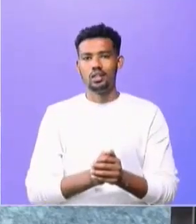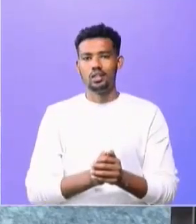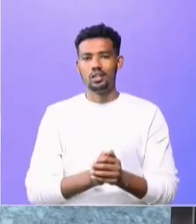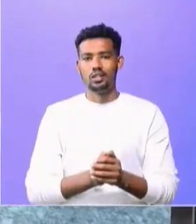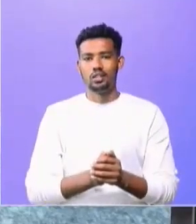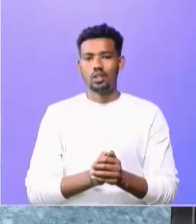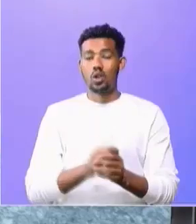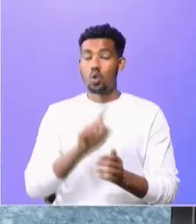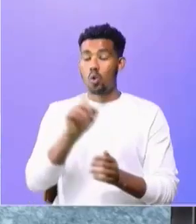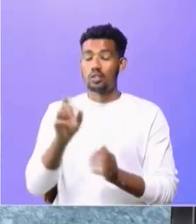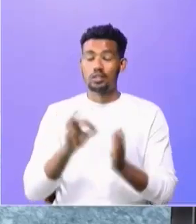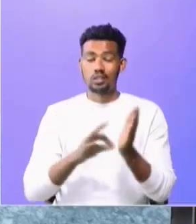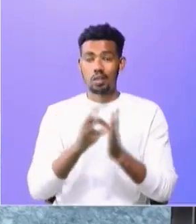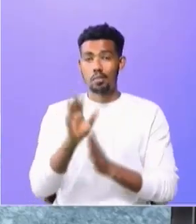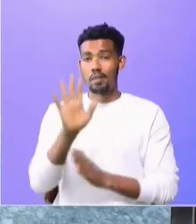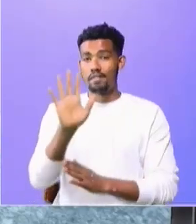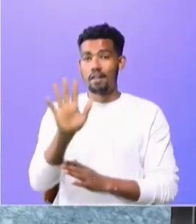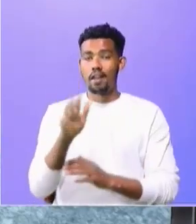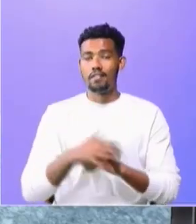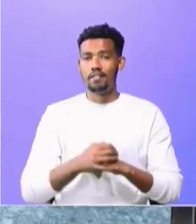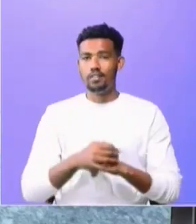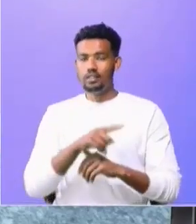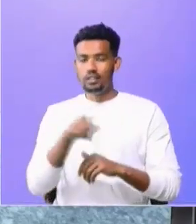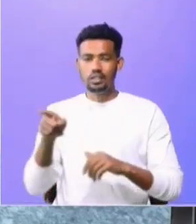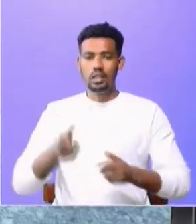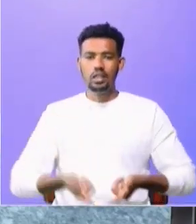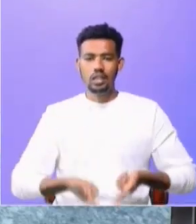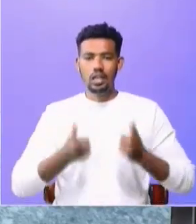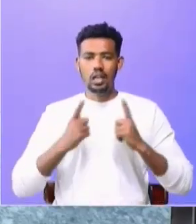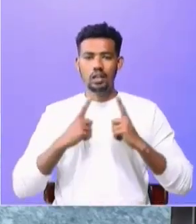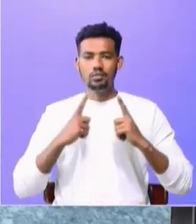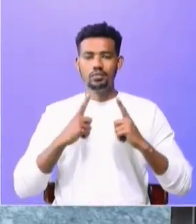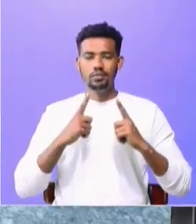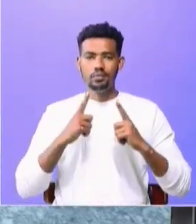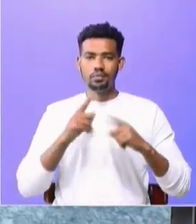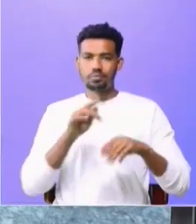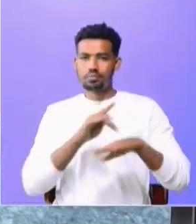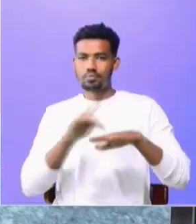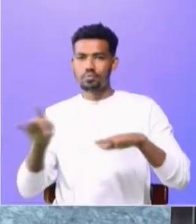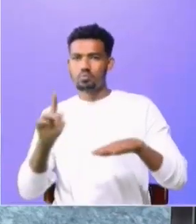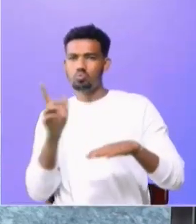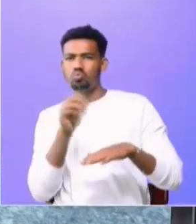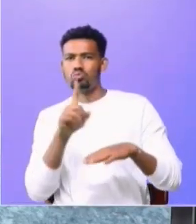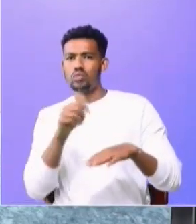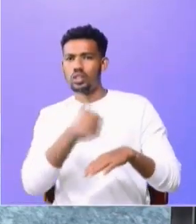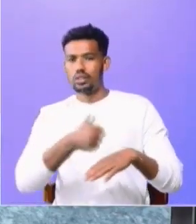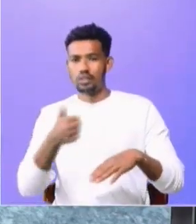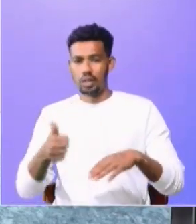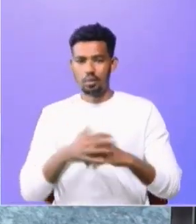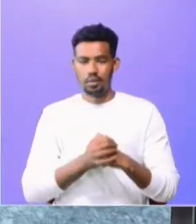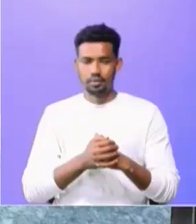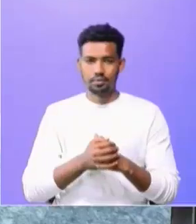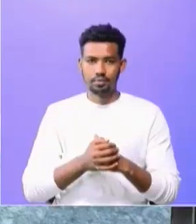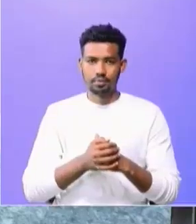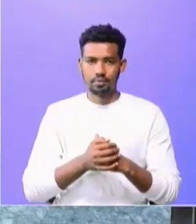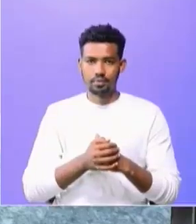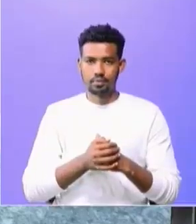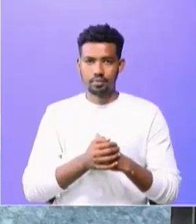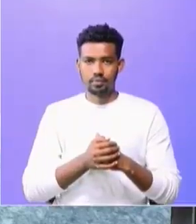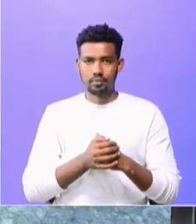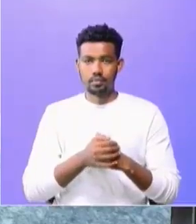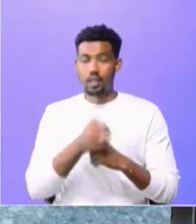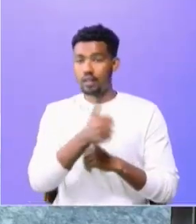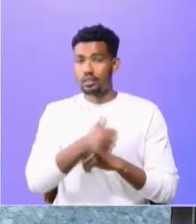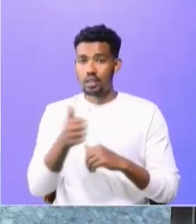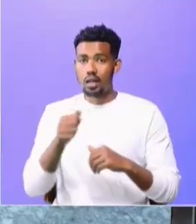desk. Question number 5, they live blank Addis Ababa. They live blank Addis Ababa.